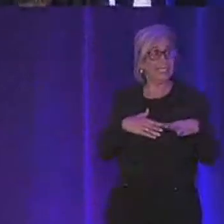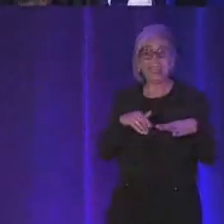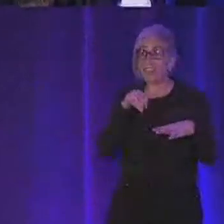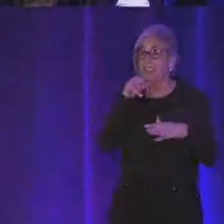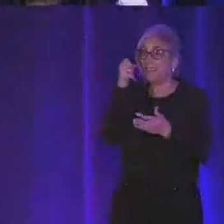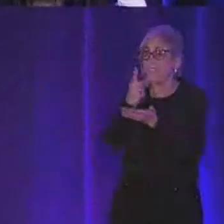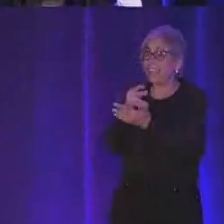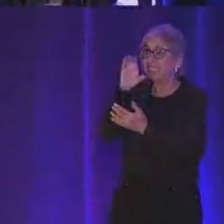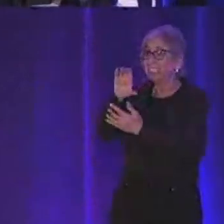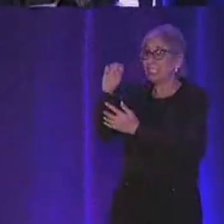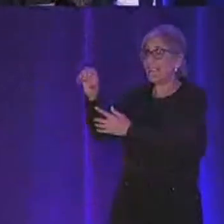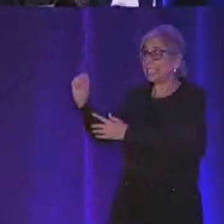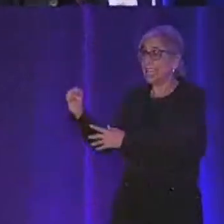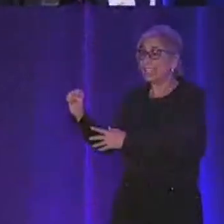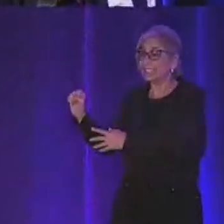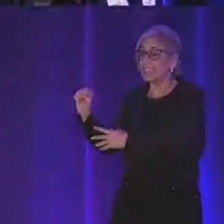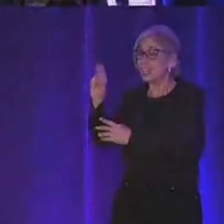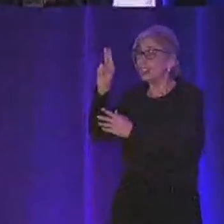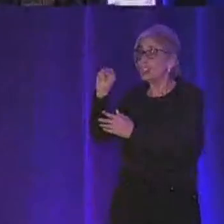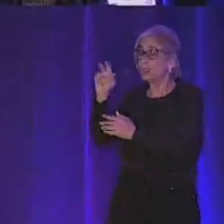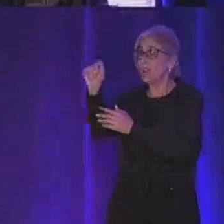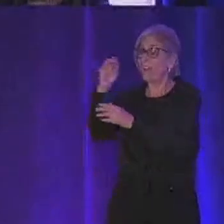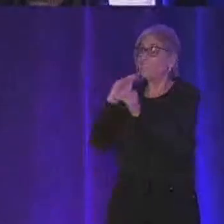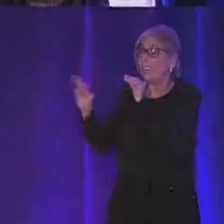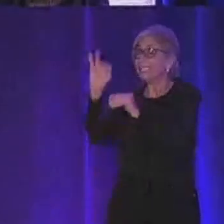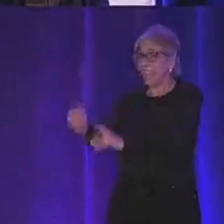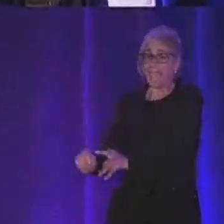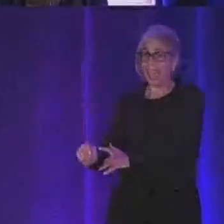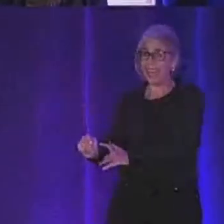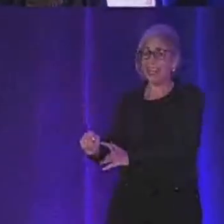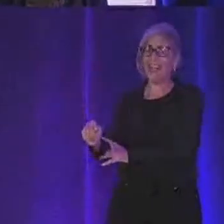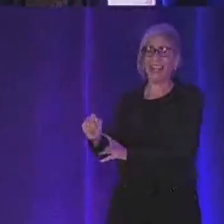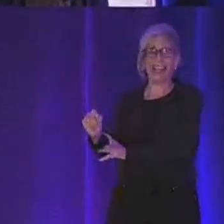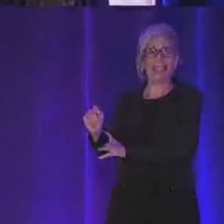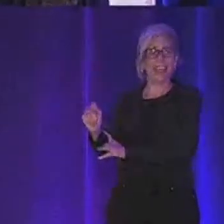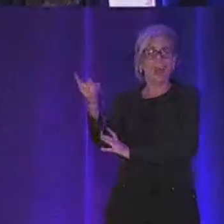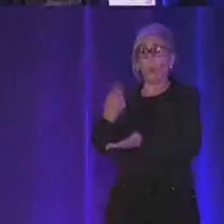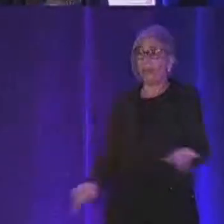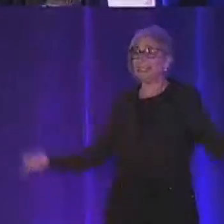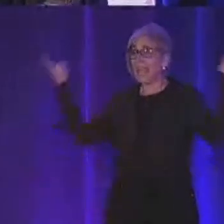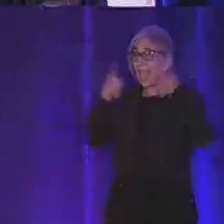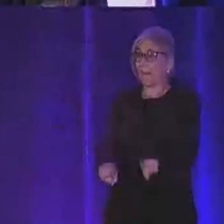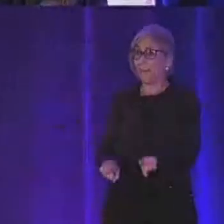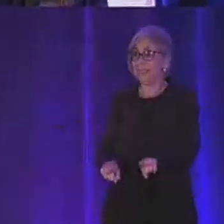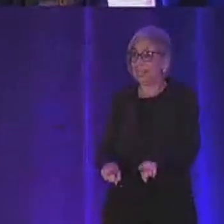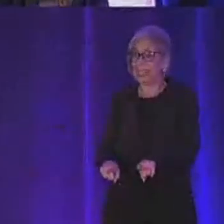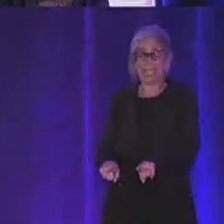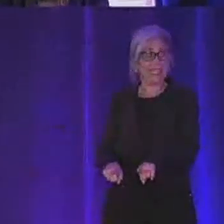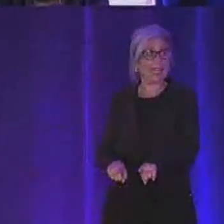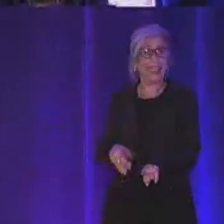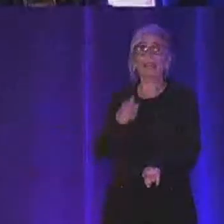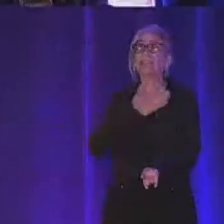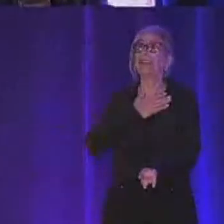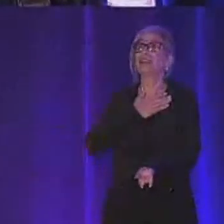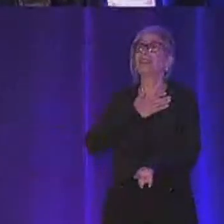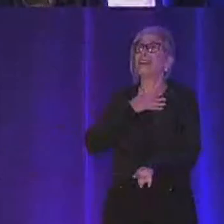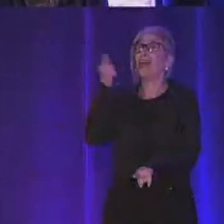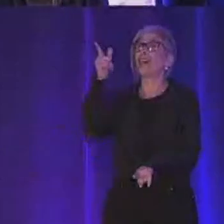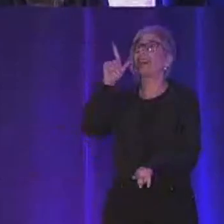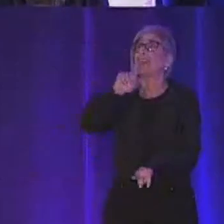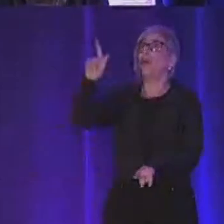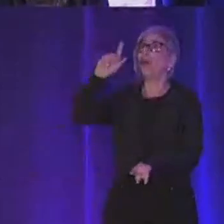CSS. Yuna, fix them. What is happening? Dear Lord in heaven. Okay.